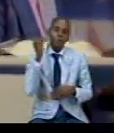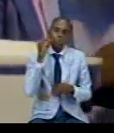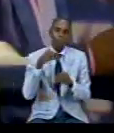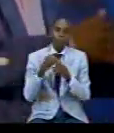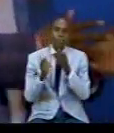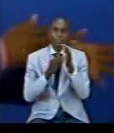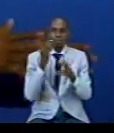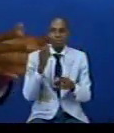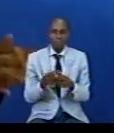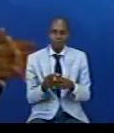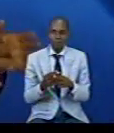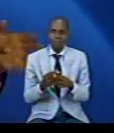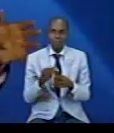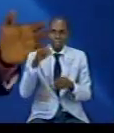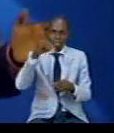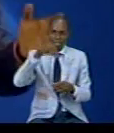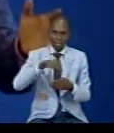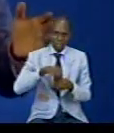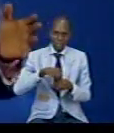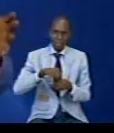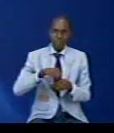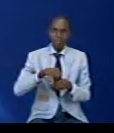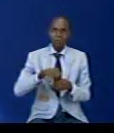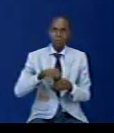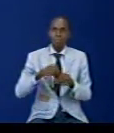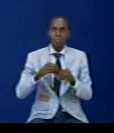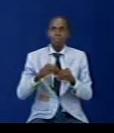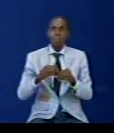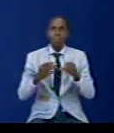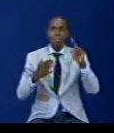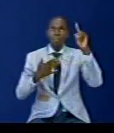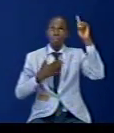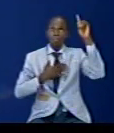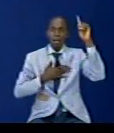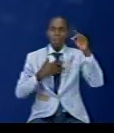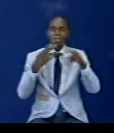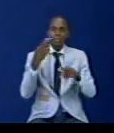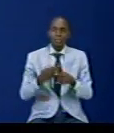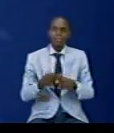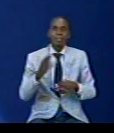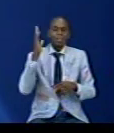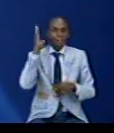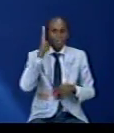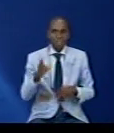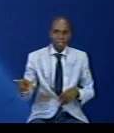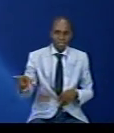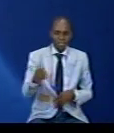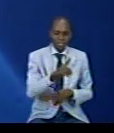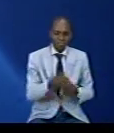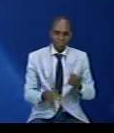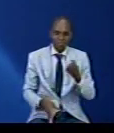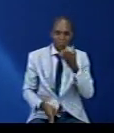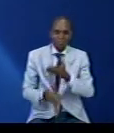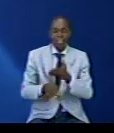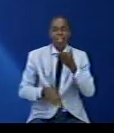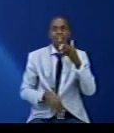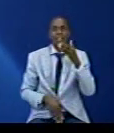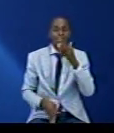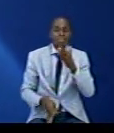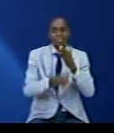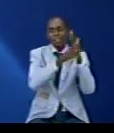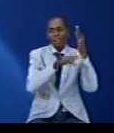In my name shall they cast out devils. They shall